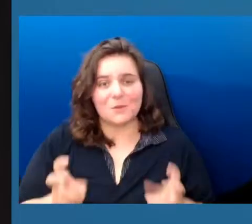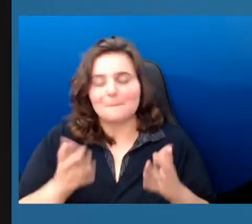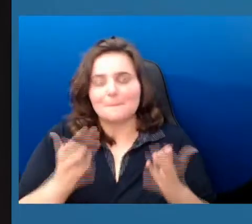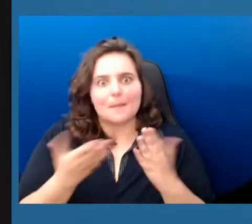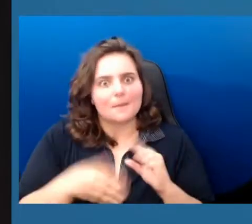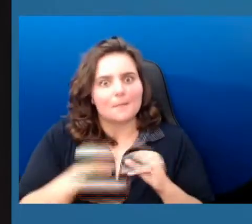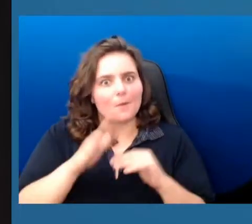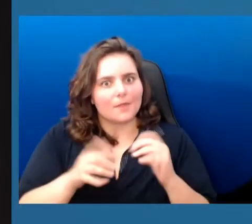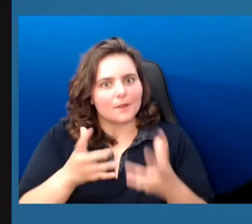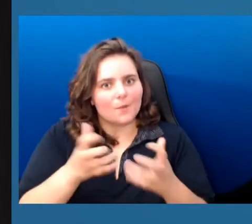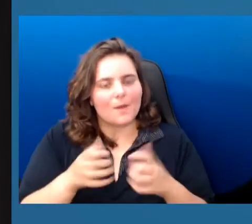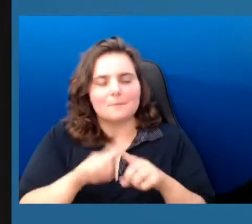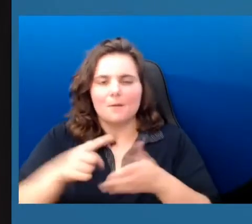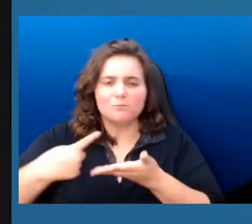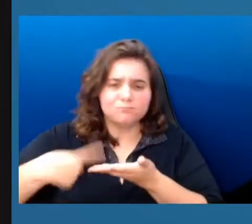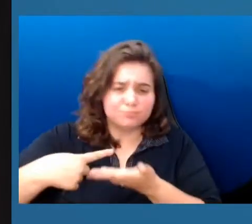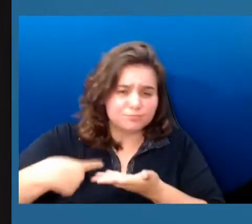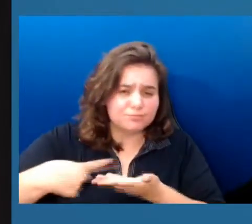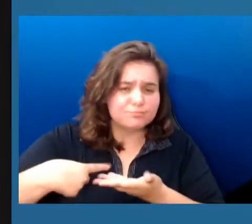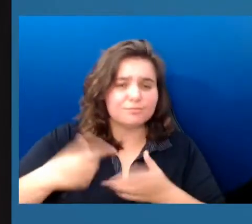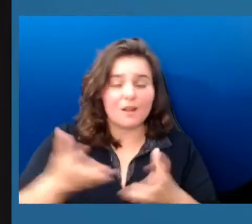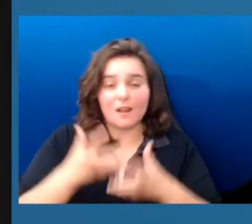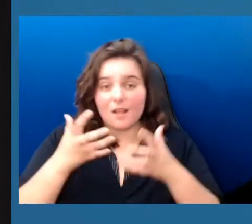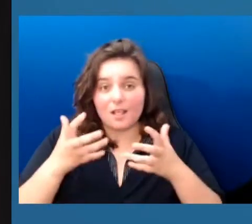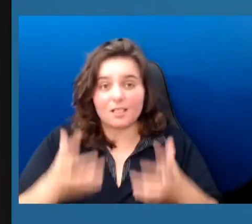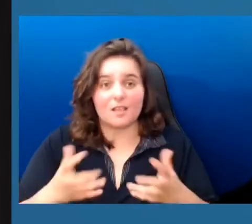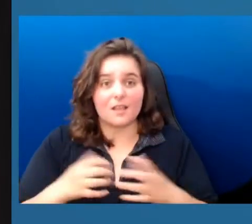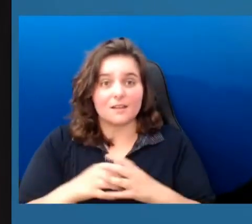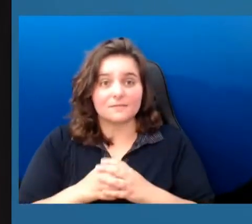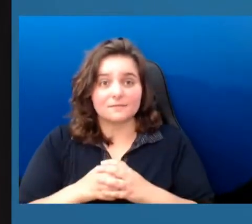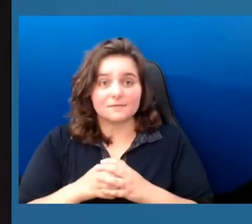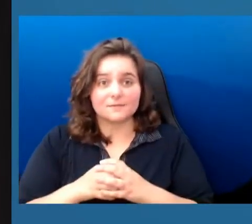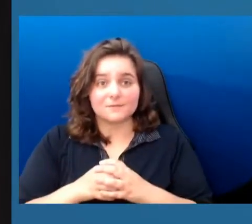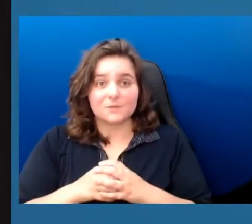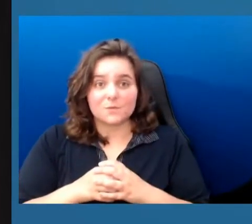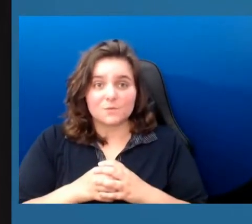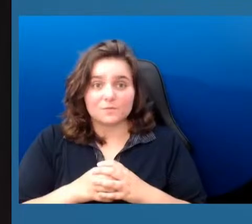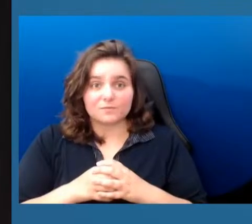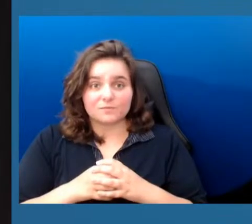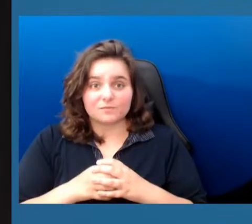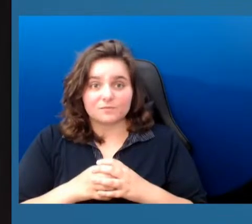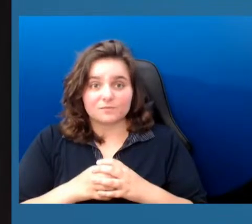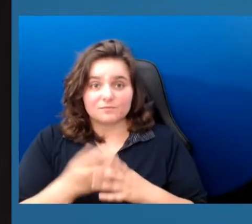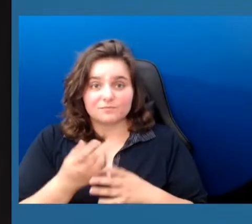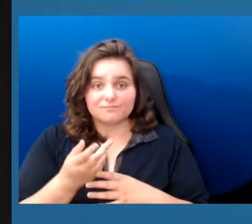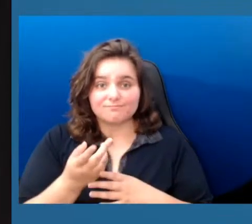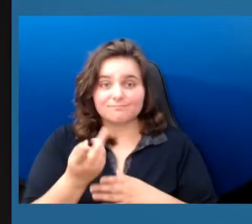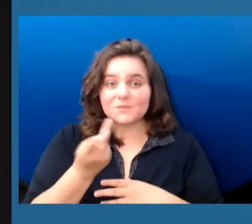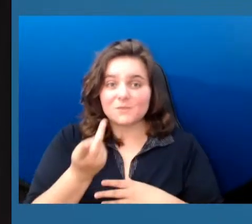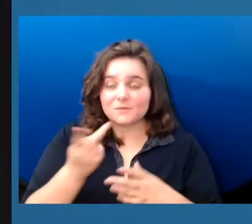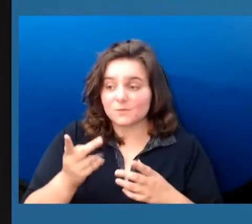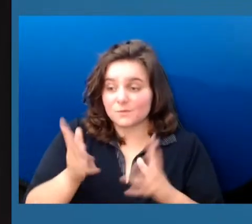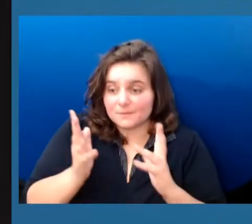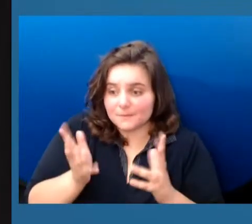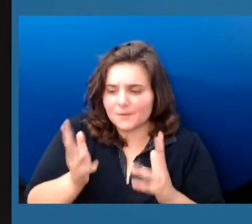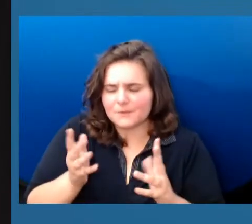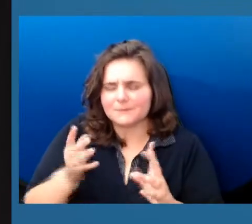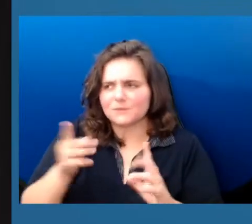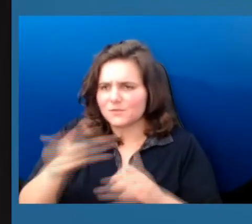lot. And every time we spoke, when the conversation ended, you always said Mario, we're going to try to do our